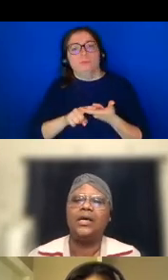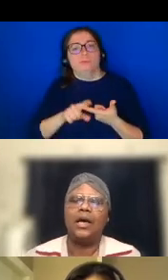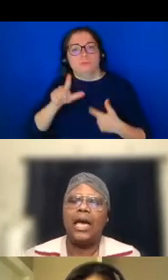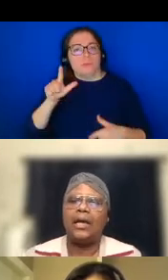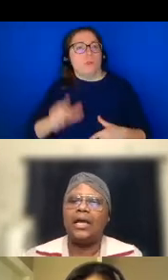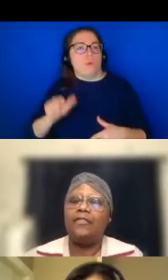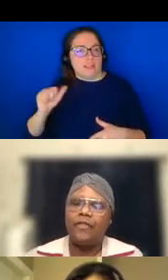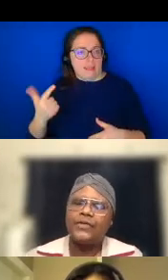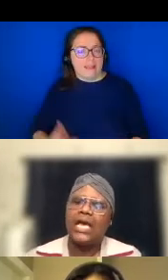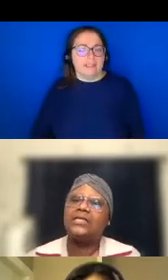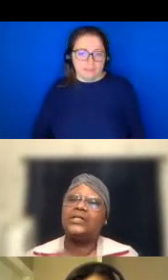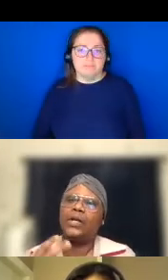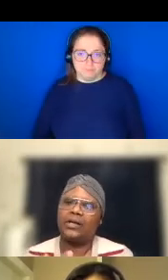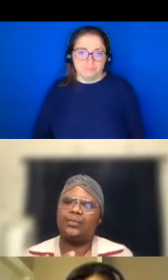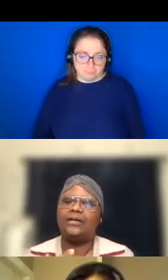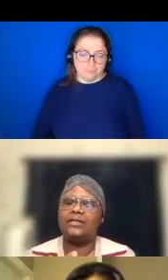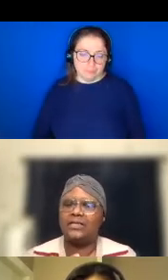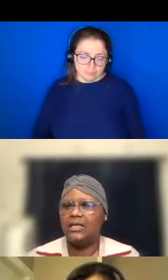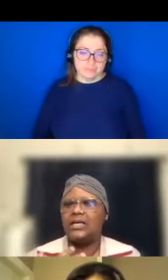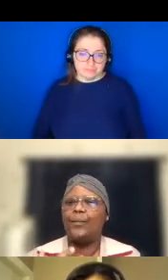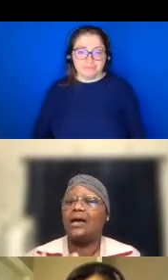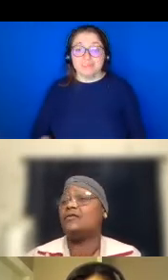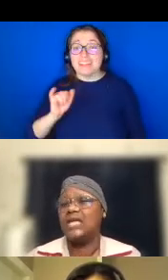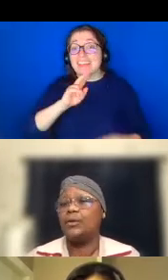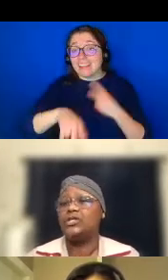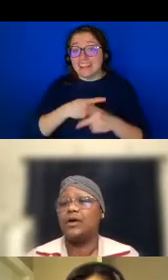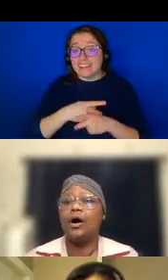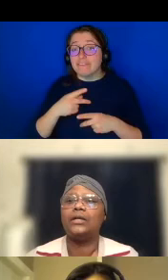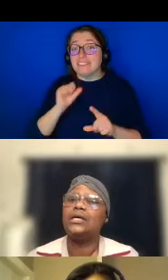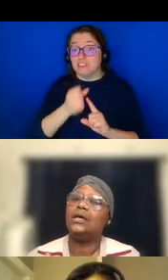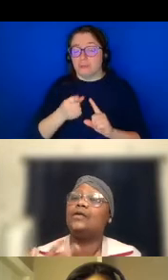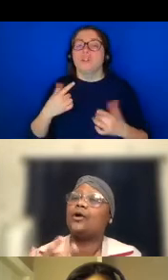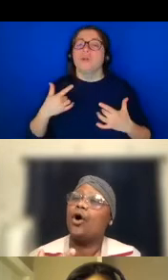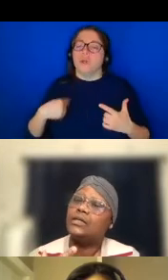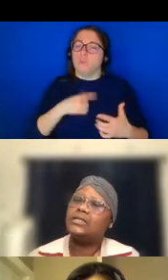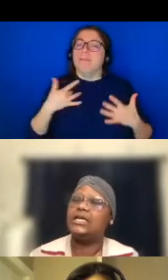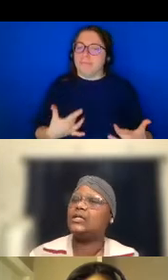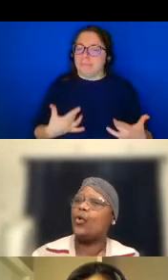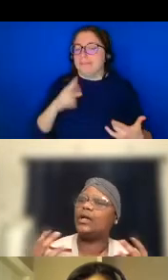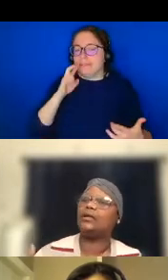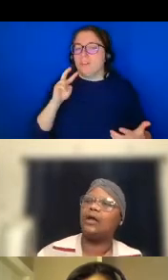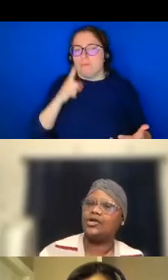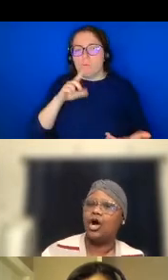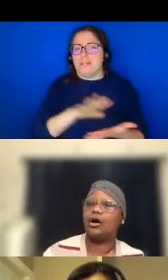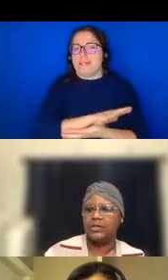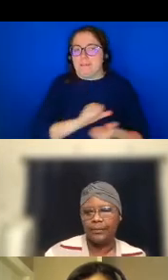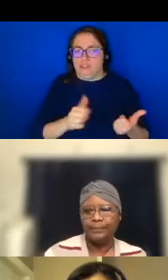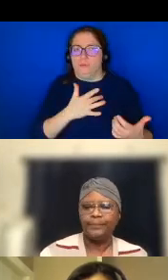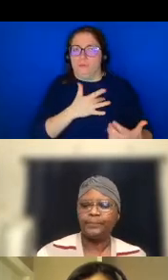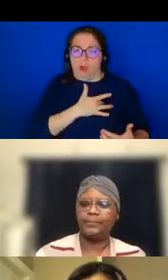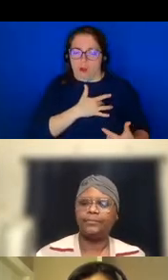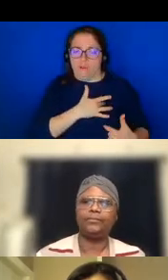extremities. And in those cases, we'll expect to see some kind of damage to the heart, either heart disease or an enlarged heart.